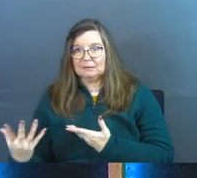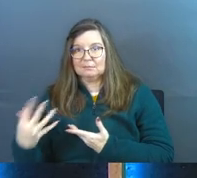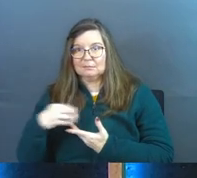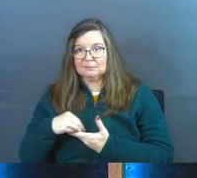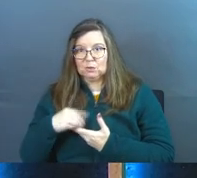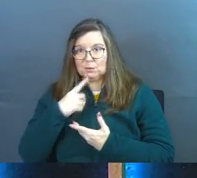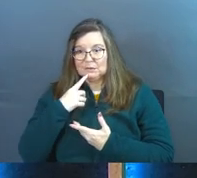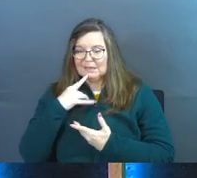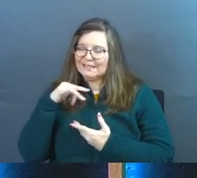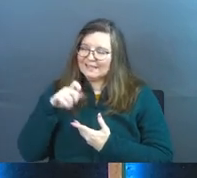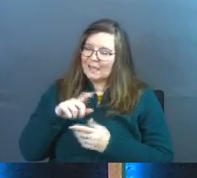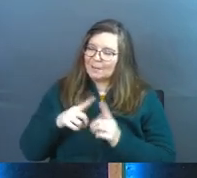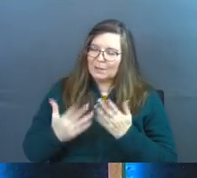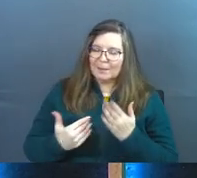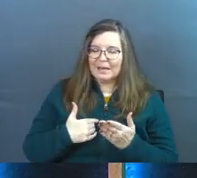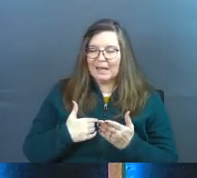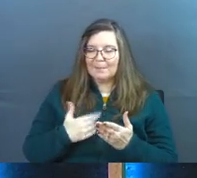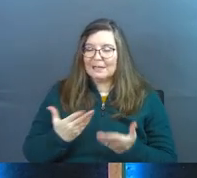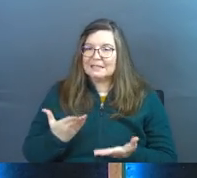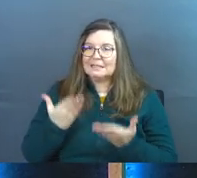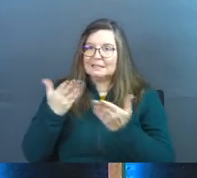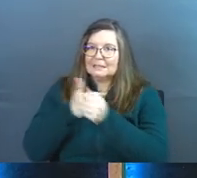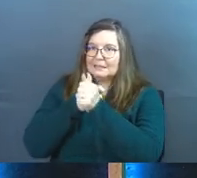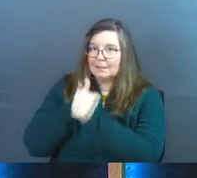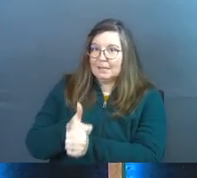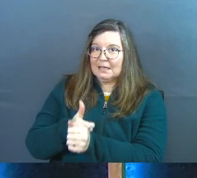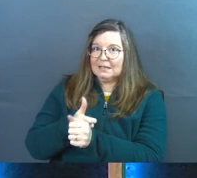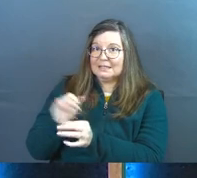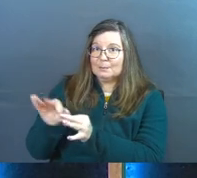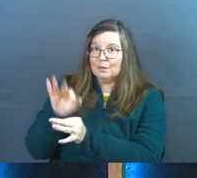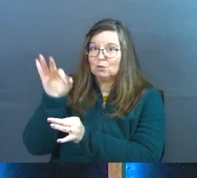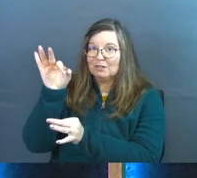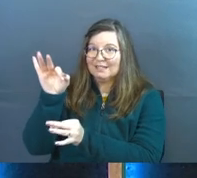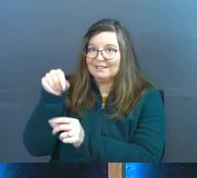and says, yeah, but you might not be submitted to God spiritually.